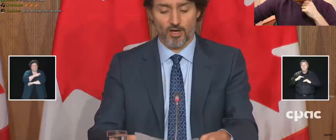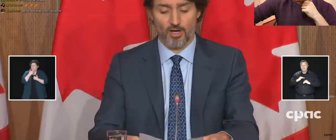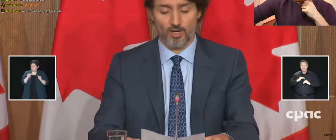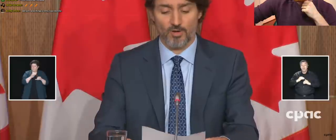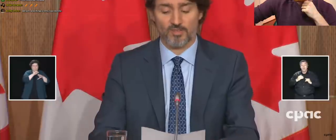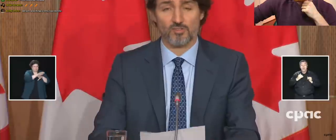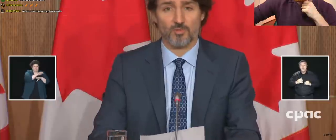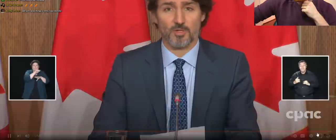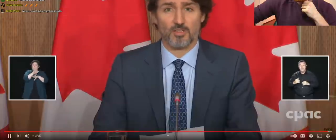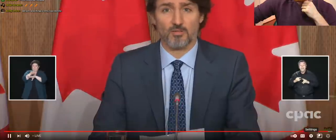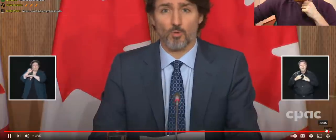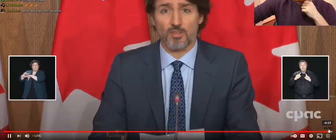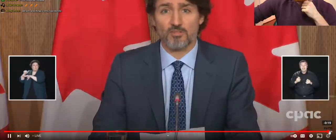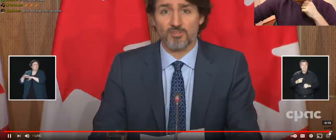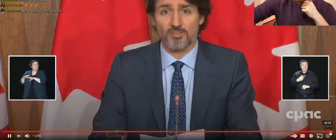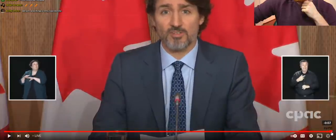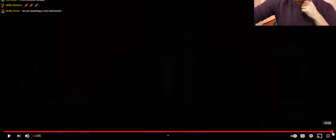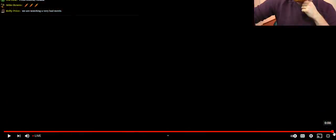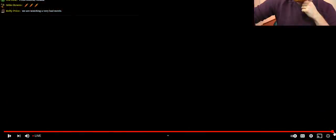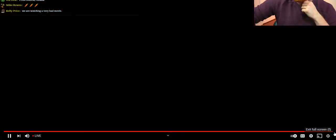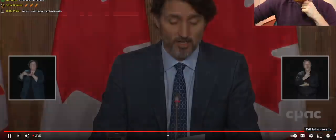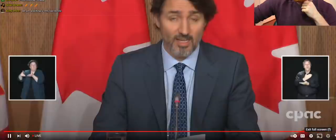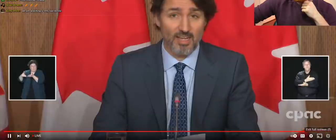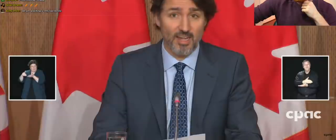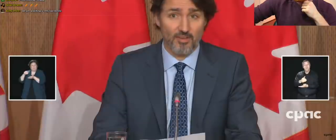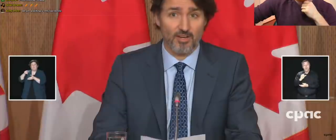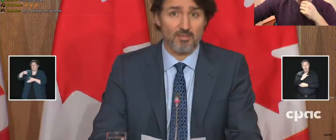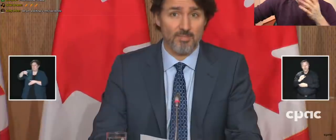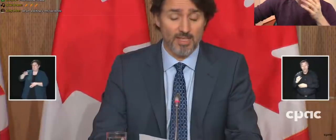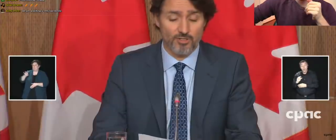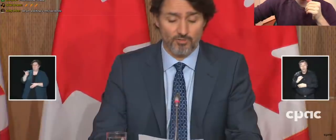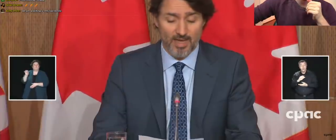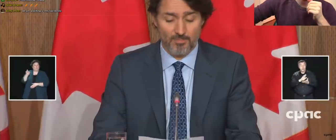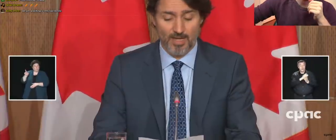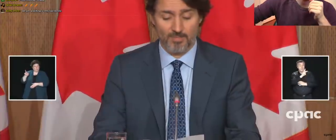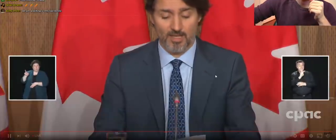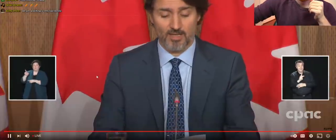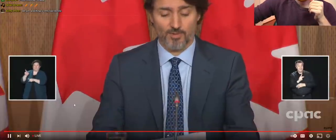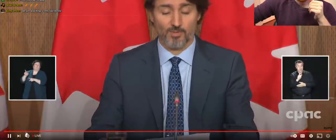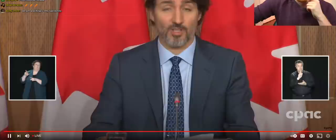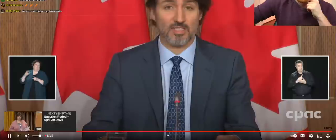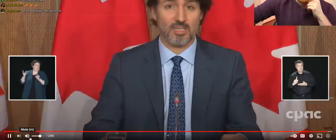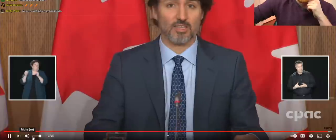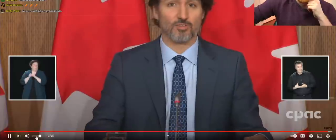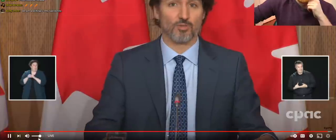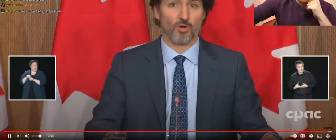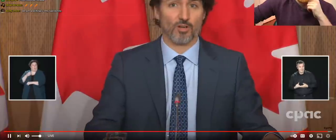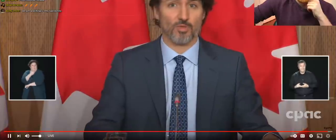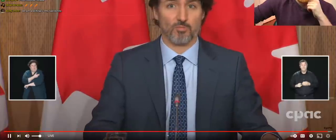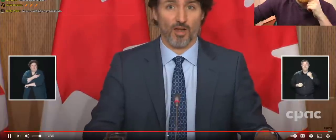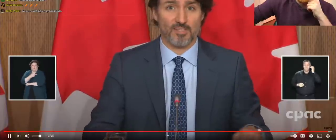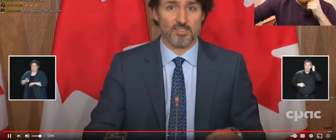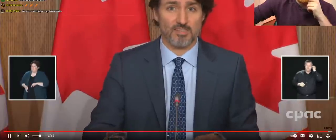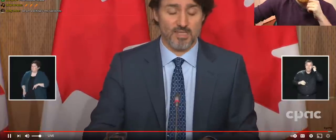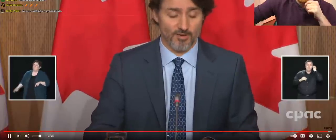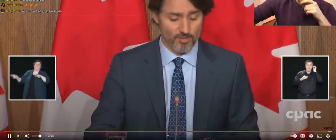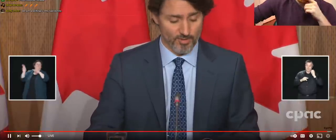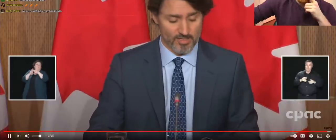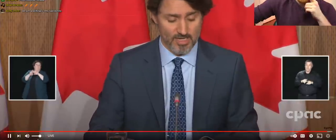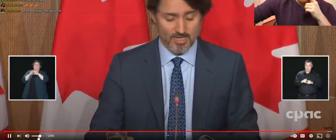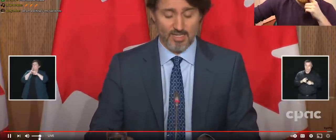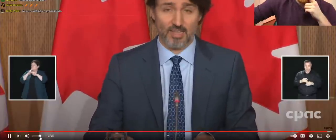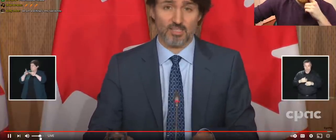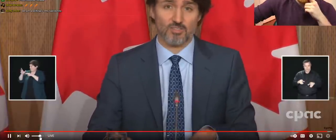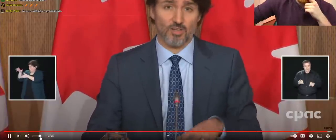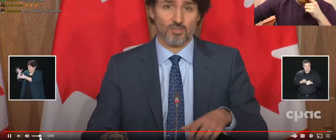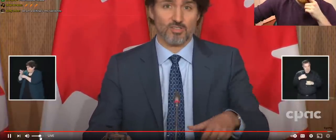So far, we've distributed more than 50. We'll mark another major ramp up. We will continue to work with provinces and